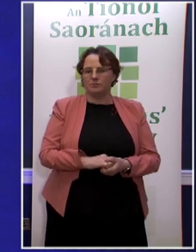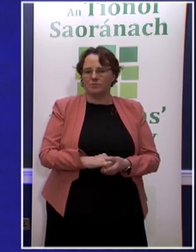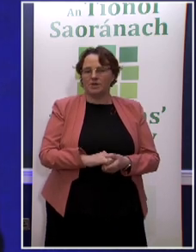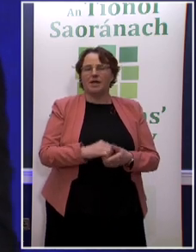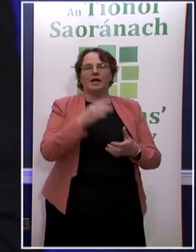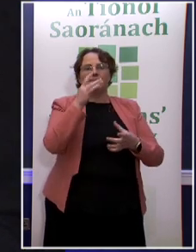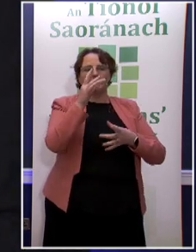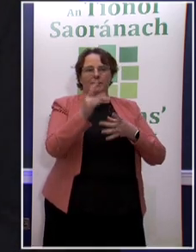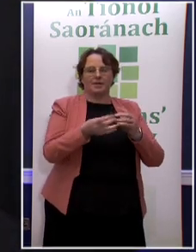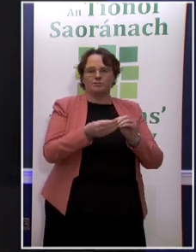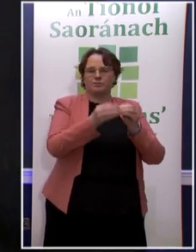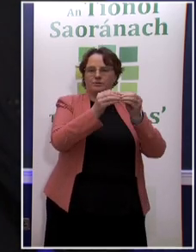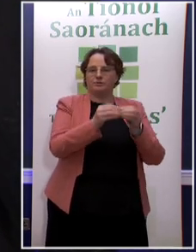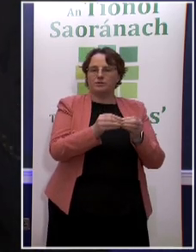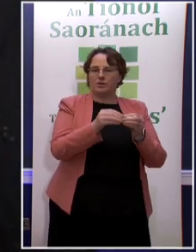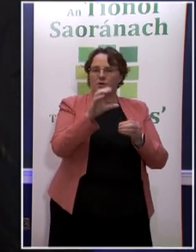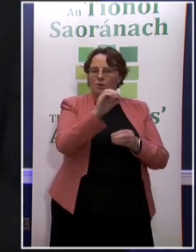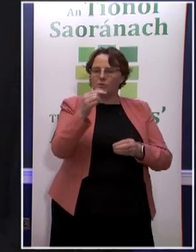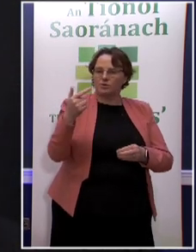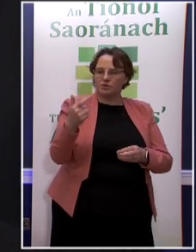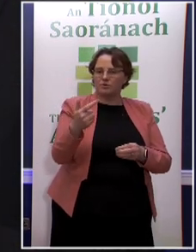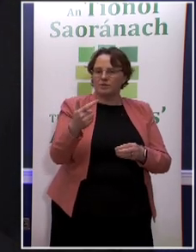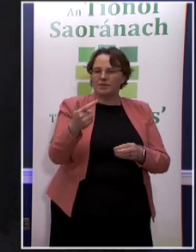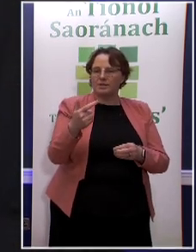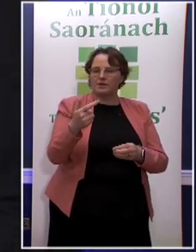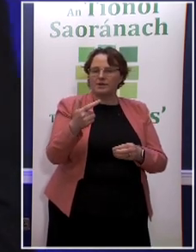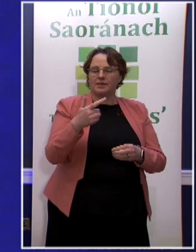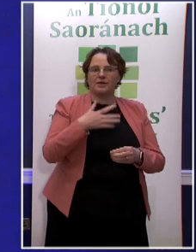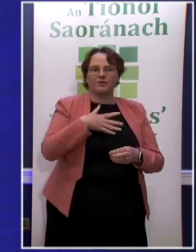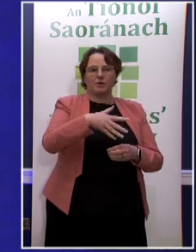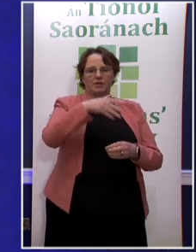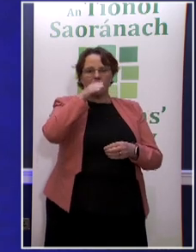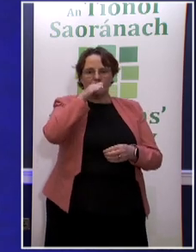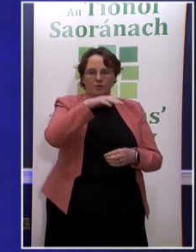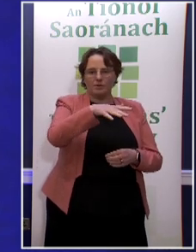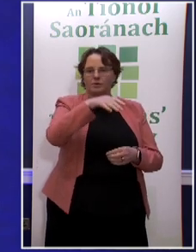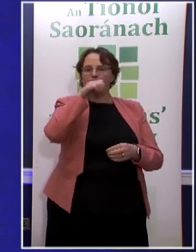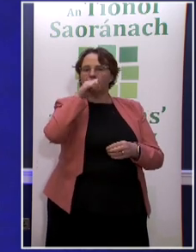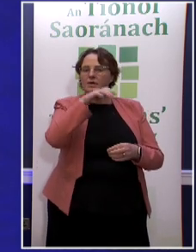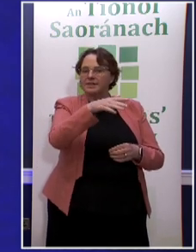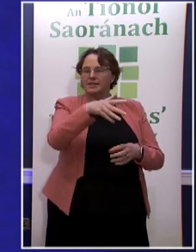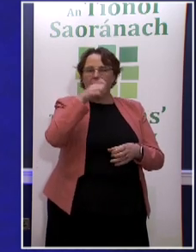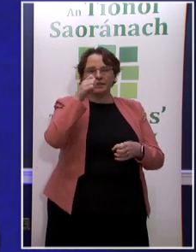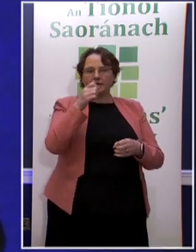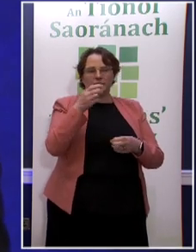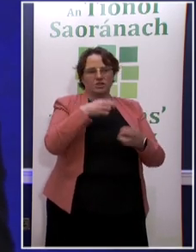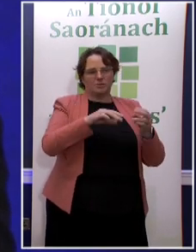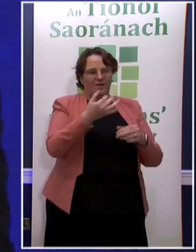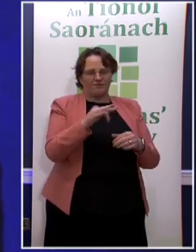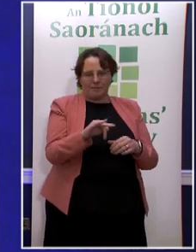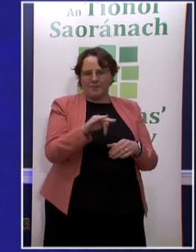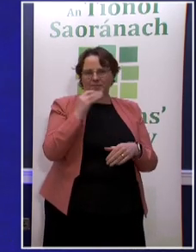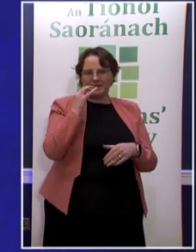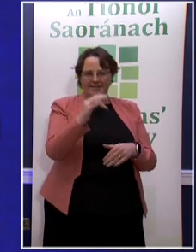oxygen. As much oxygen, pretty much every second breath you take is oxygen that's been produced in the sea by these kind of phytoplankton.